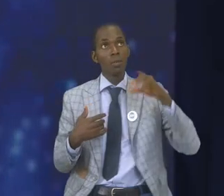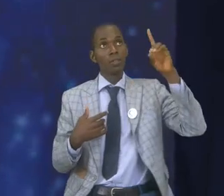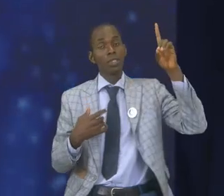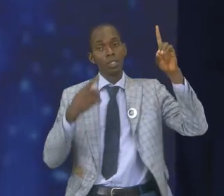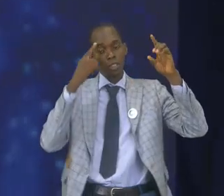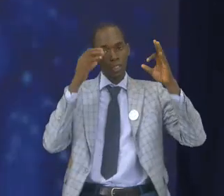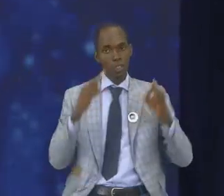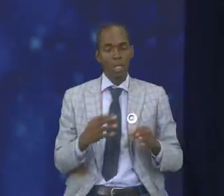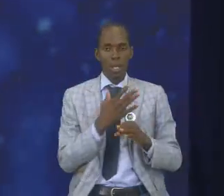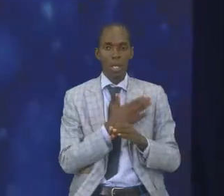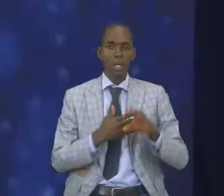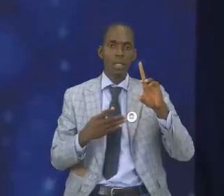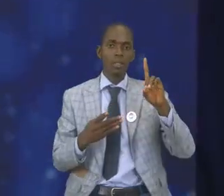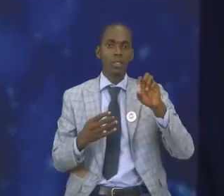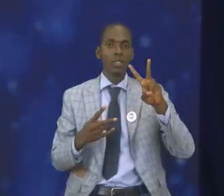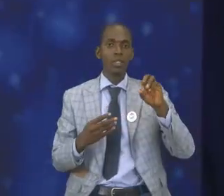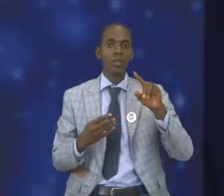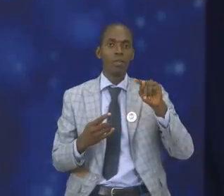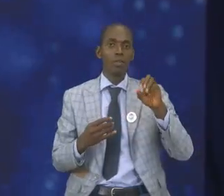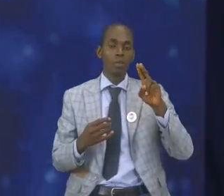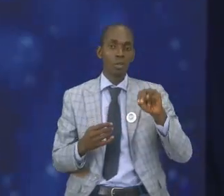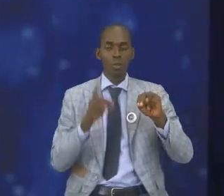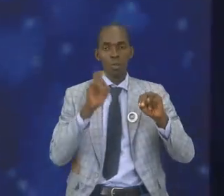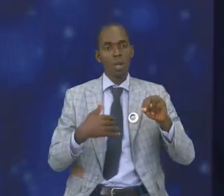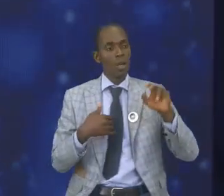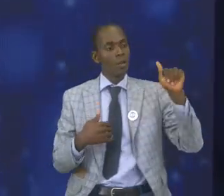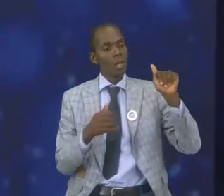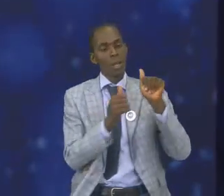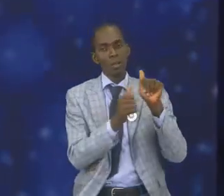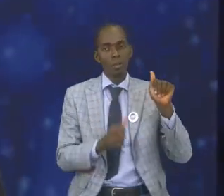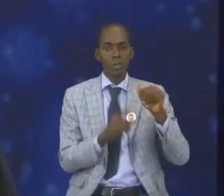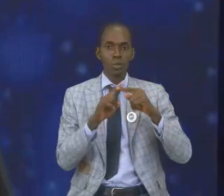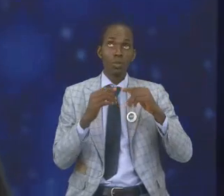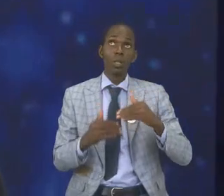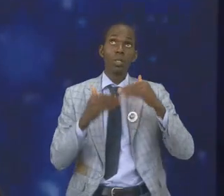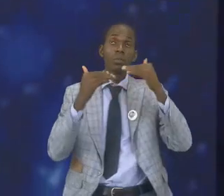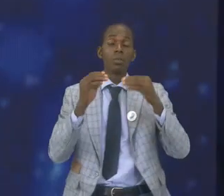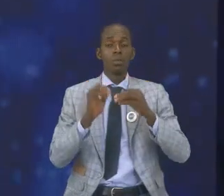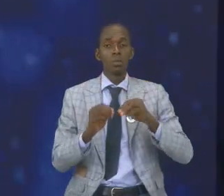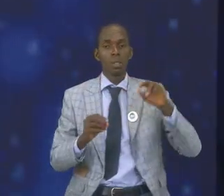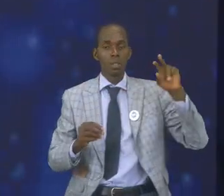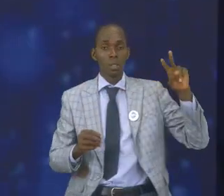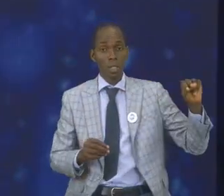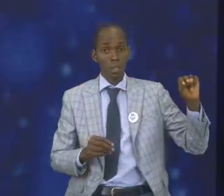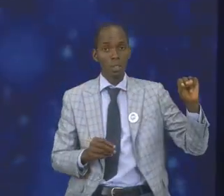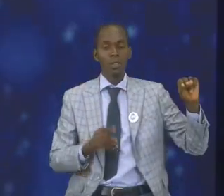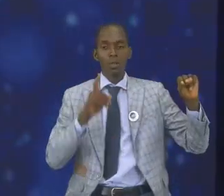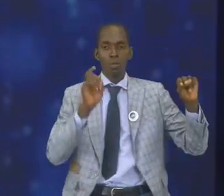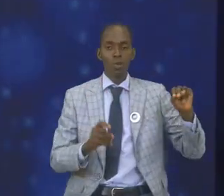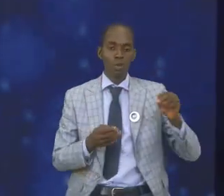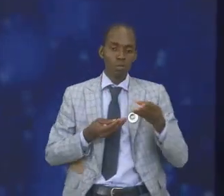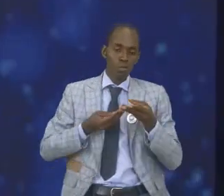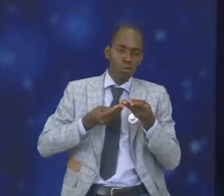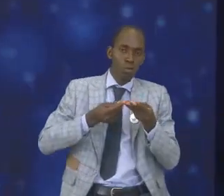and devotion. He said we must have A, abstinence to advance. He said we must have N, nurture of